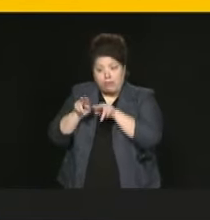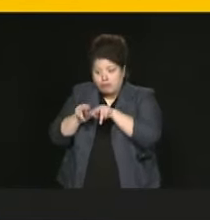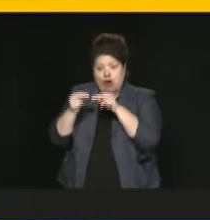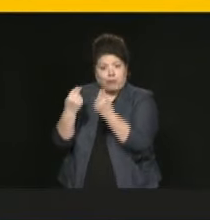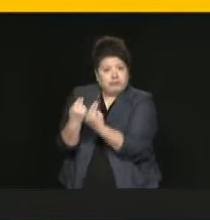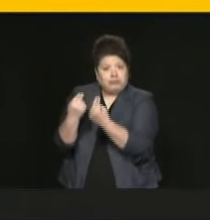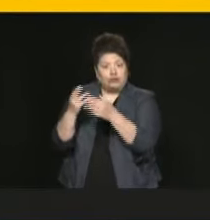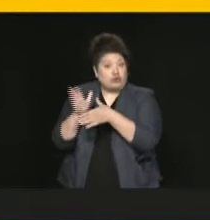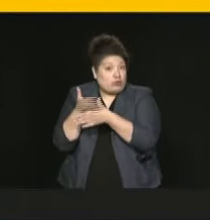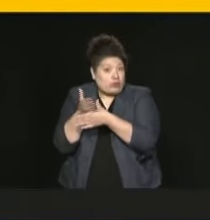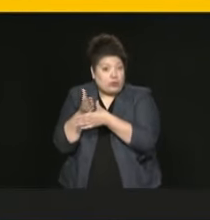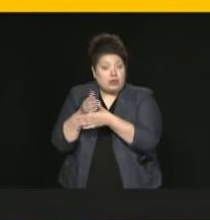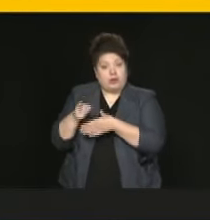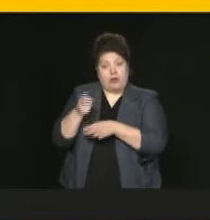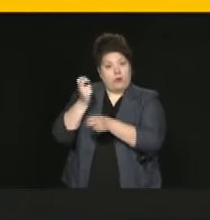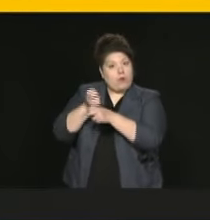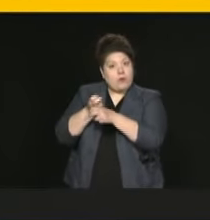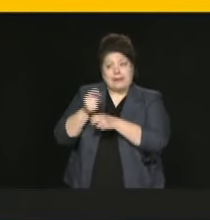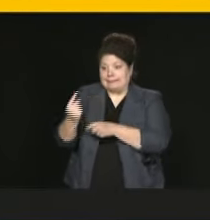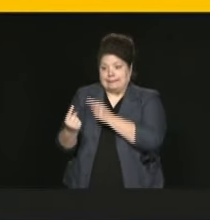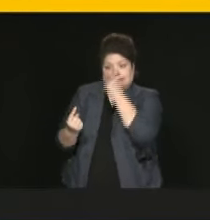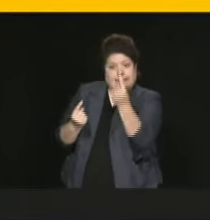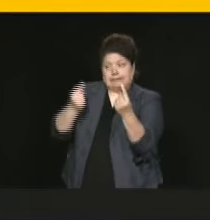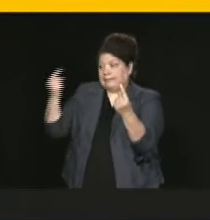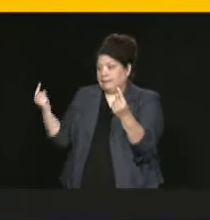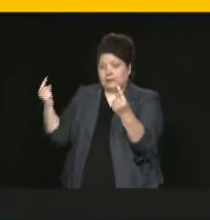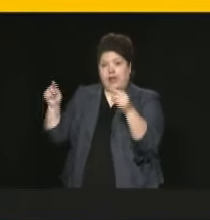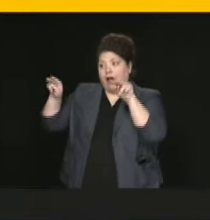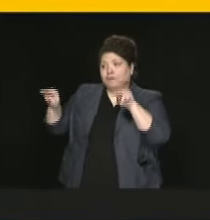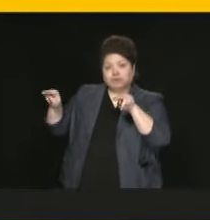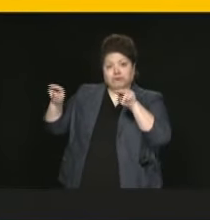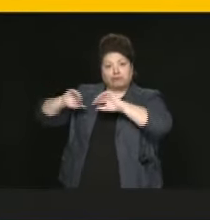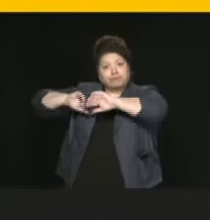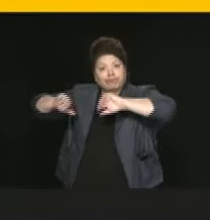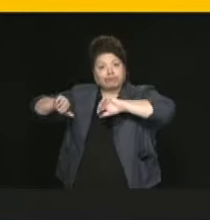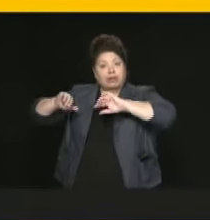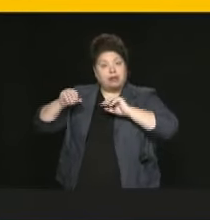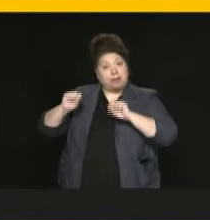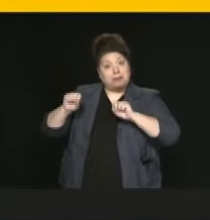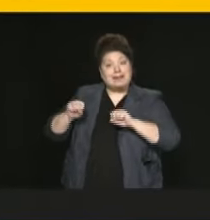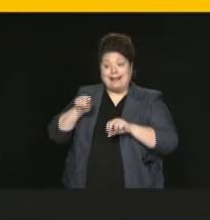others who are not necessarily infected with the virus. But